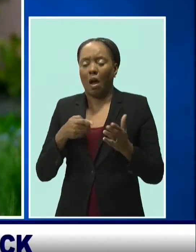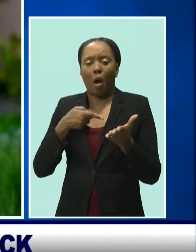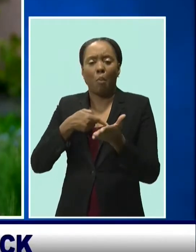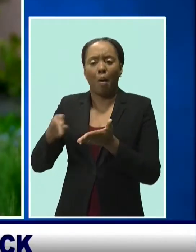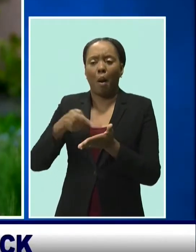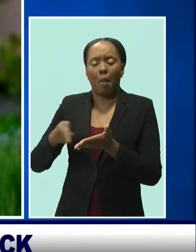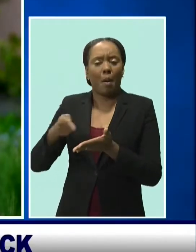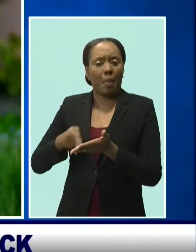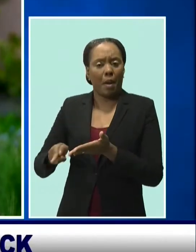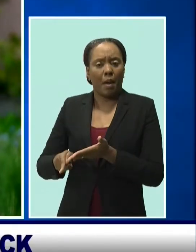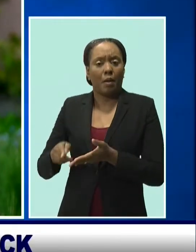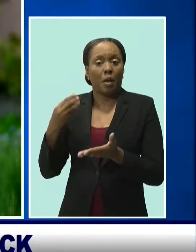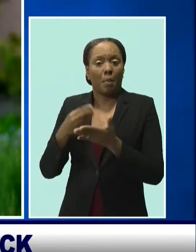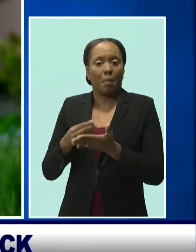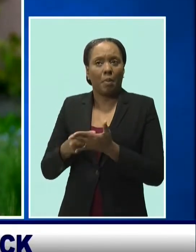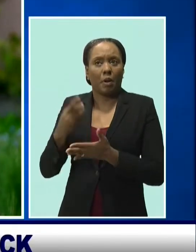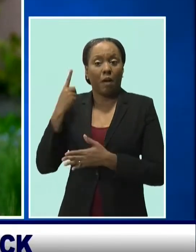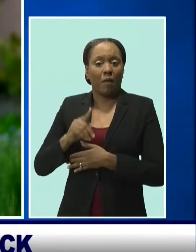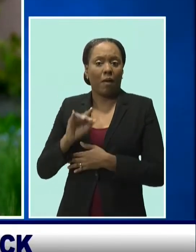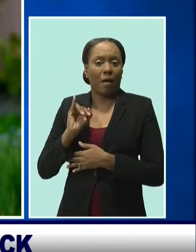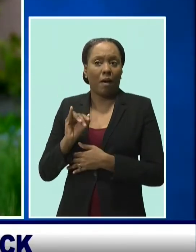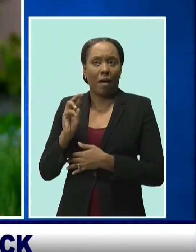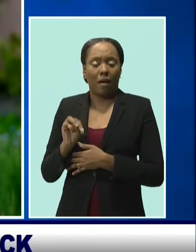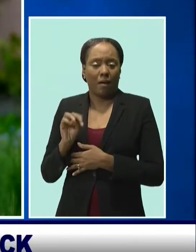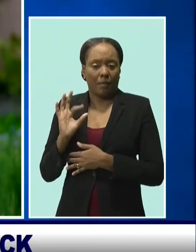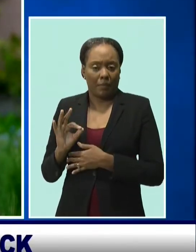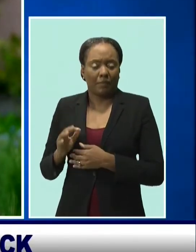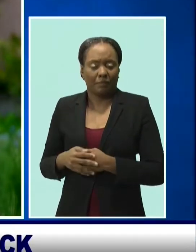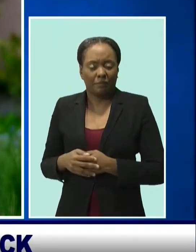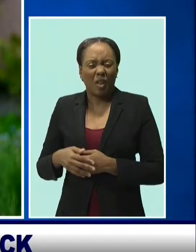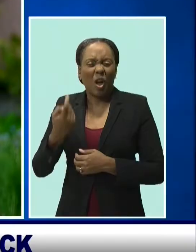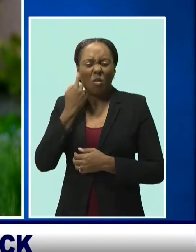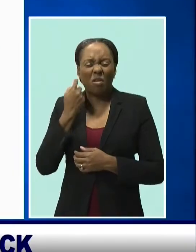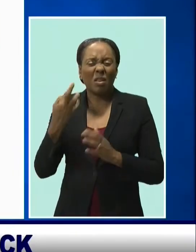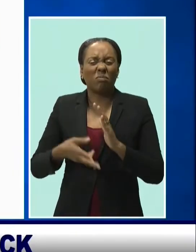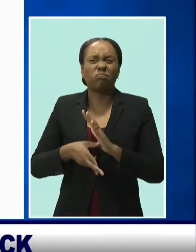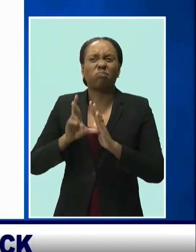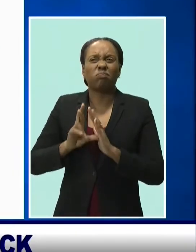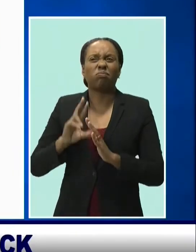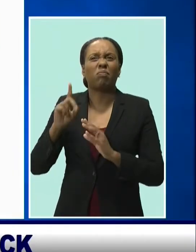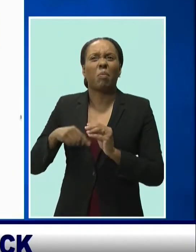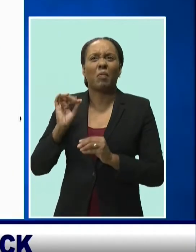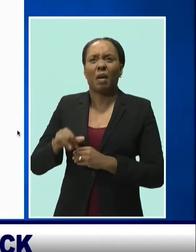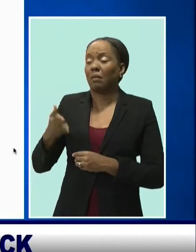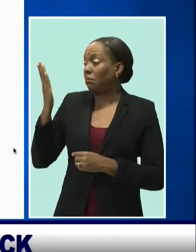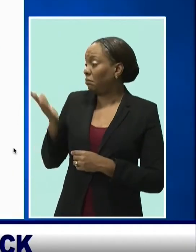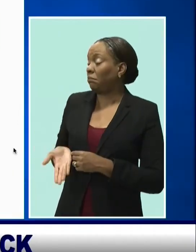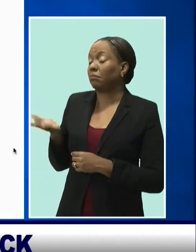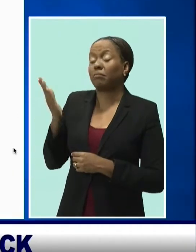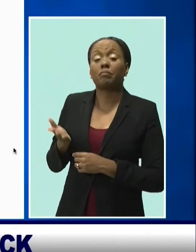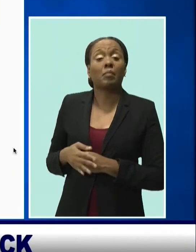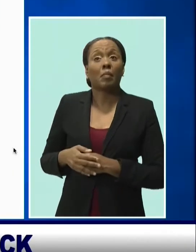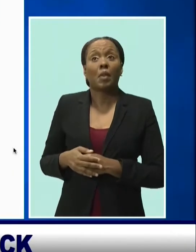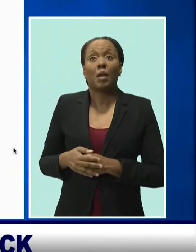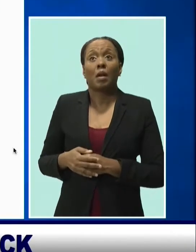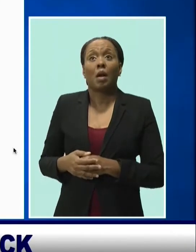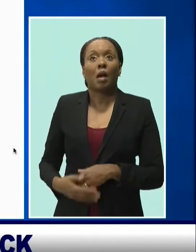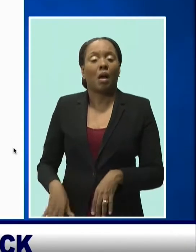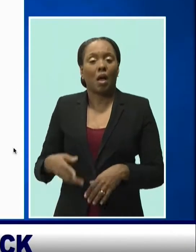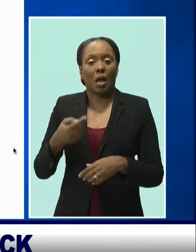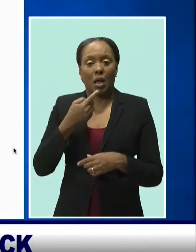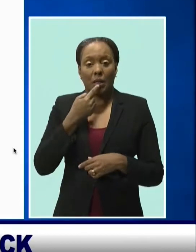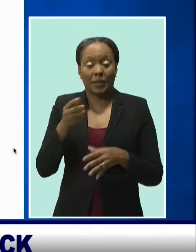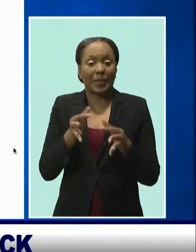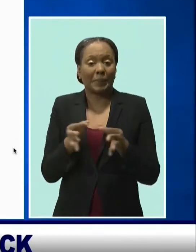International Monetary Fund's latest review under the Extended Fund Facility. In its most recent mission concluding statement,